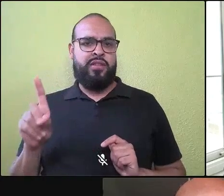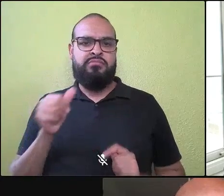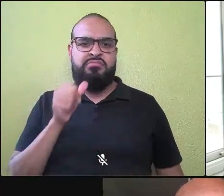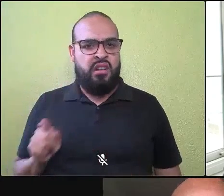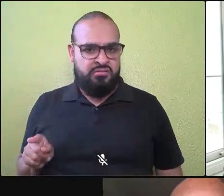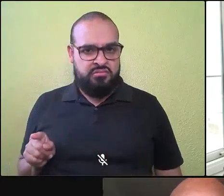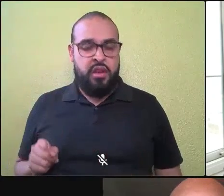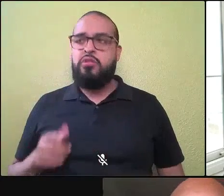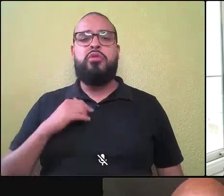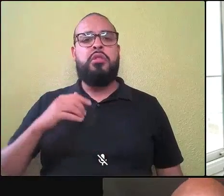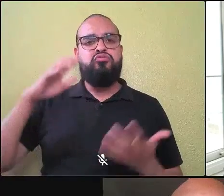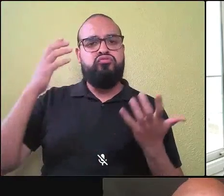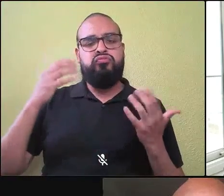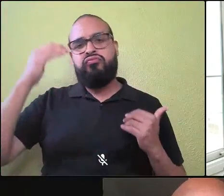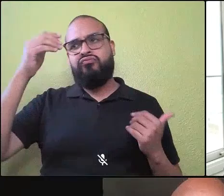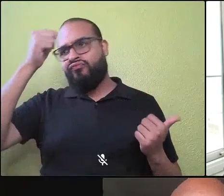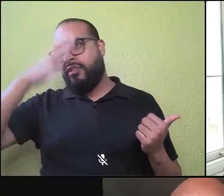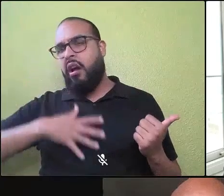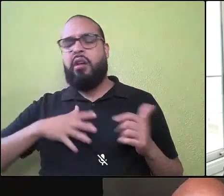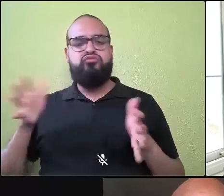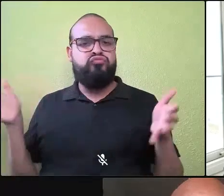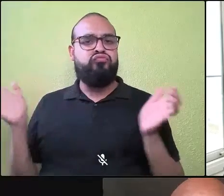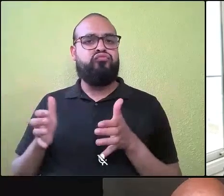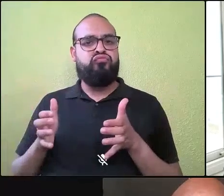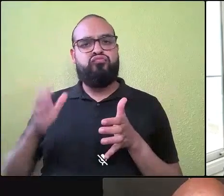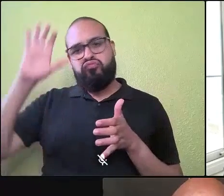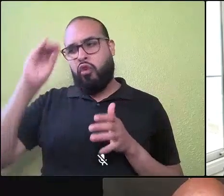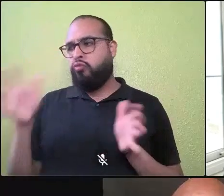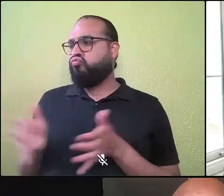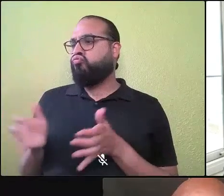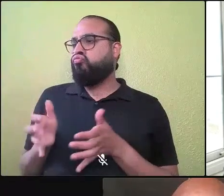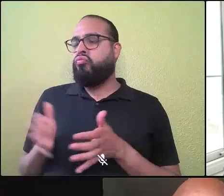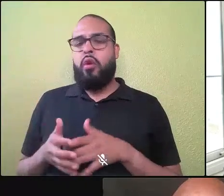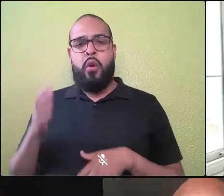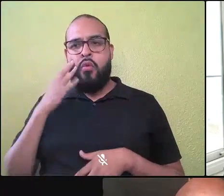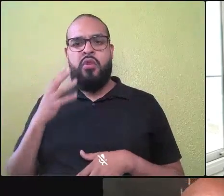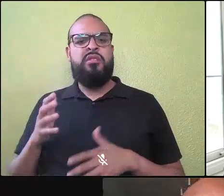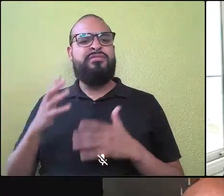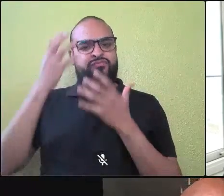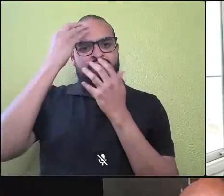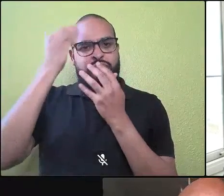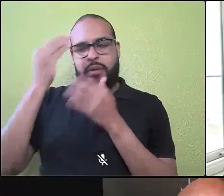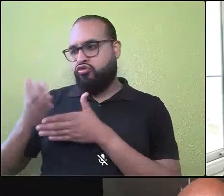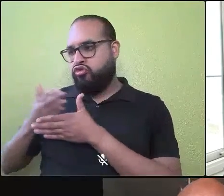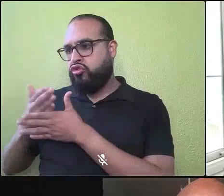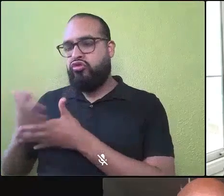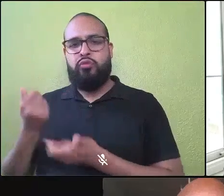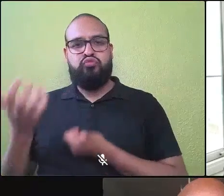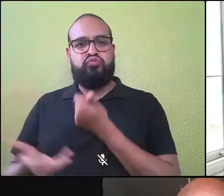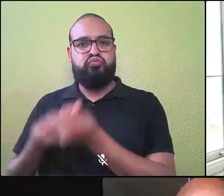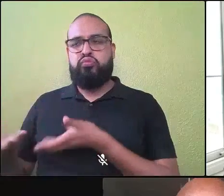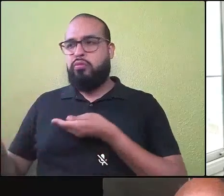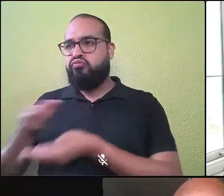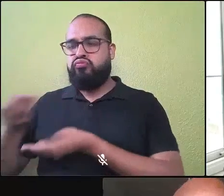and a community of trusted people who just help each other out and share a lot of information and support. So it's